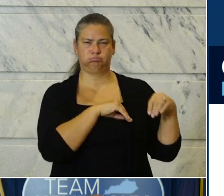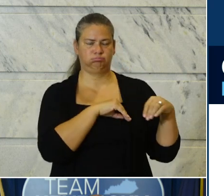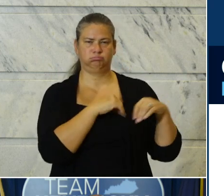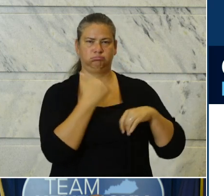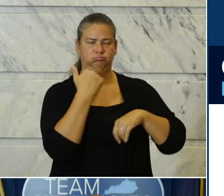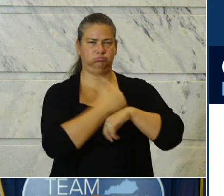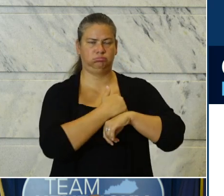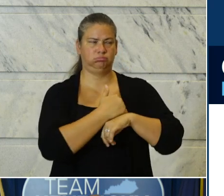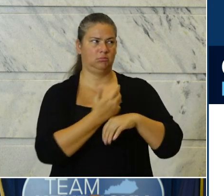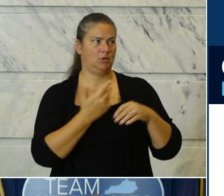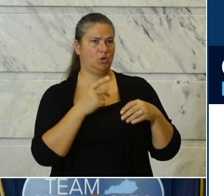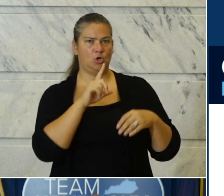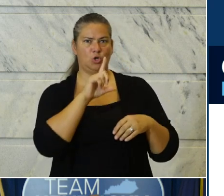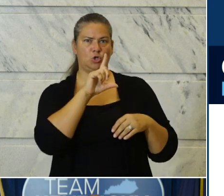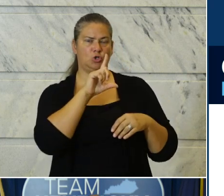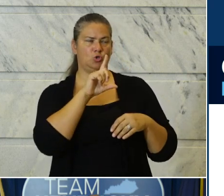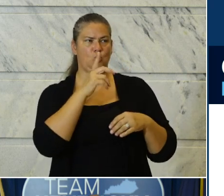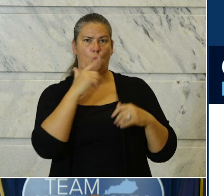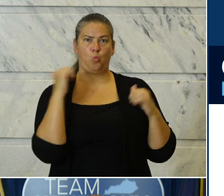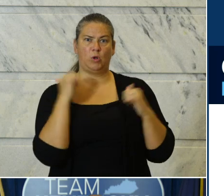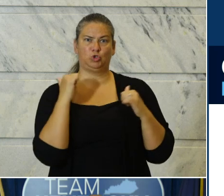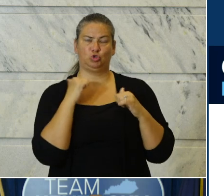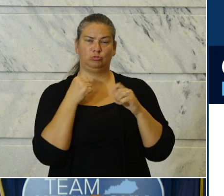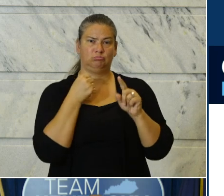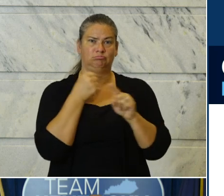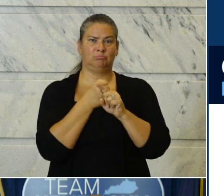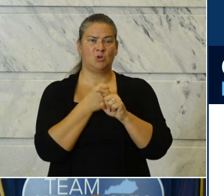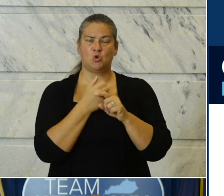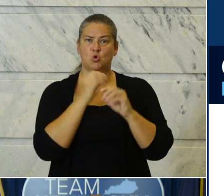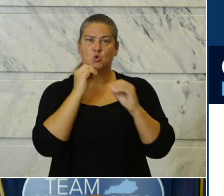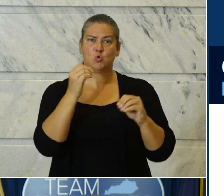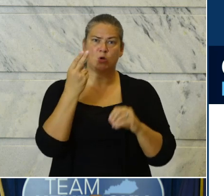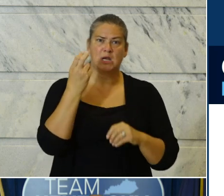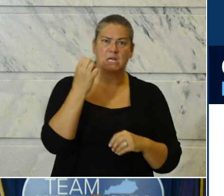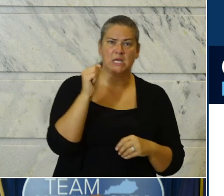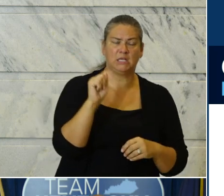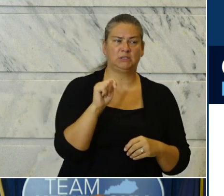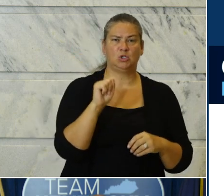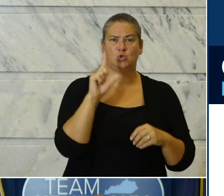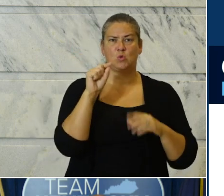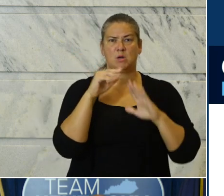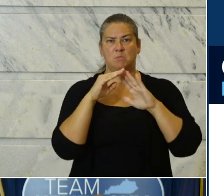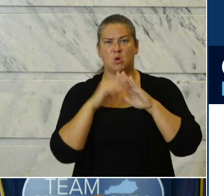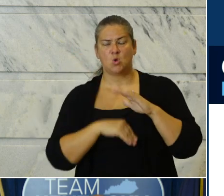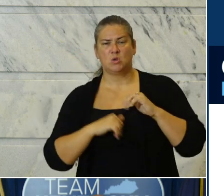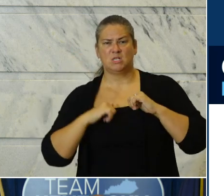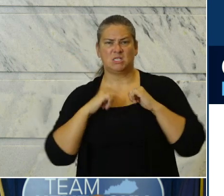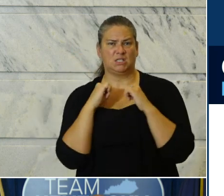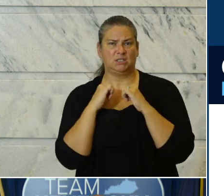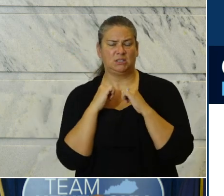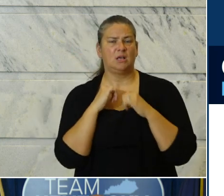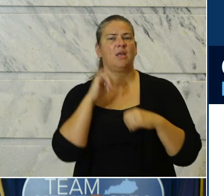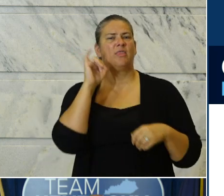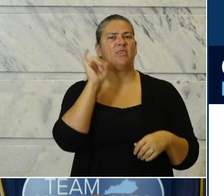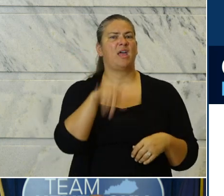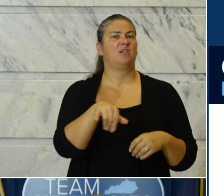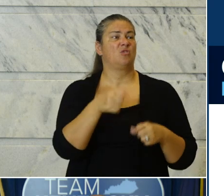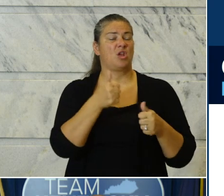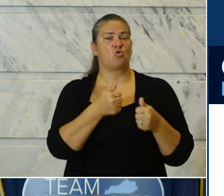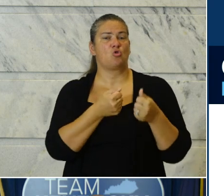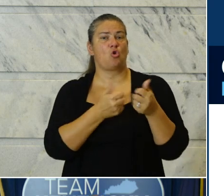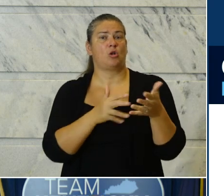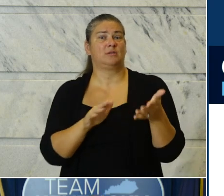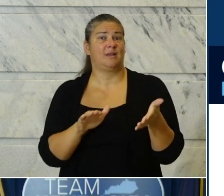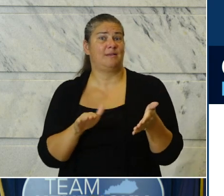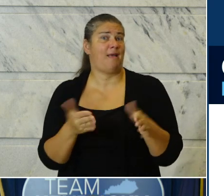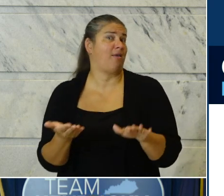had a 20 below zero winter weather and no heat, those are things that can lead to imminent harm or death. that